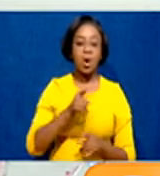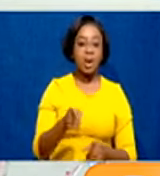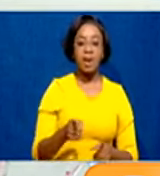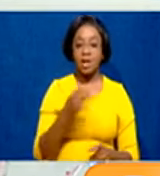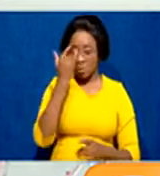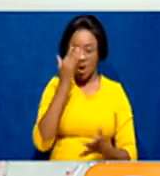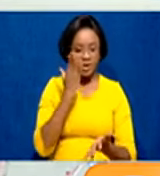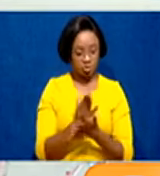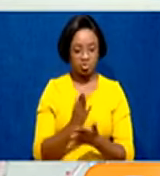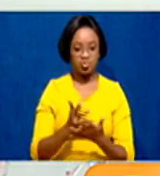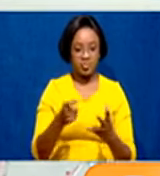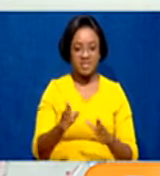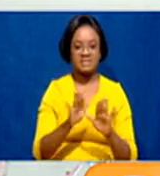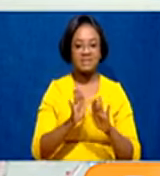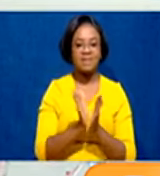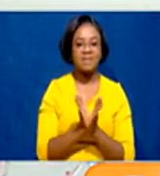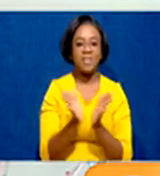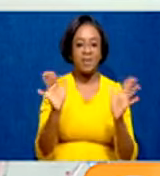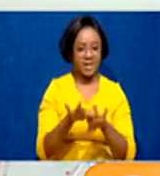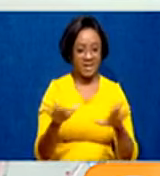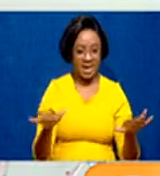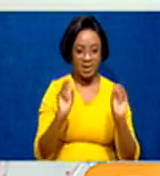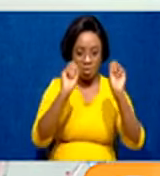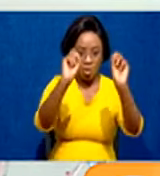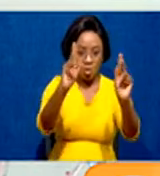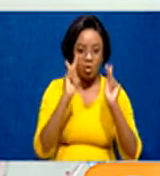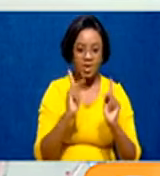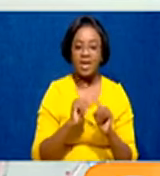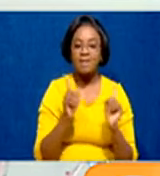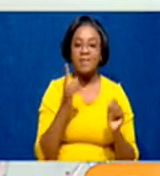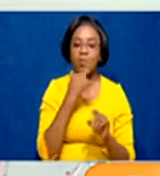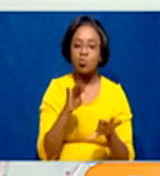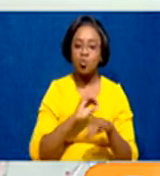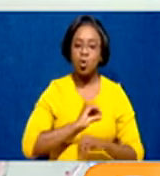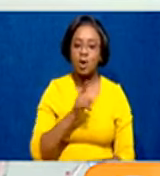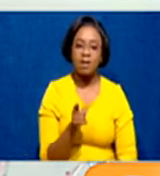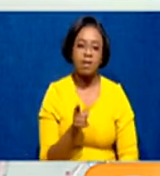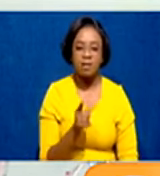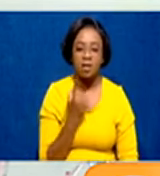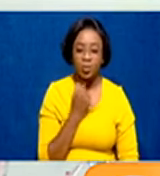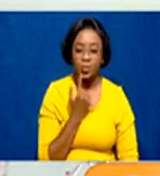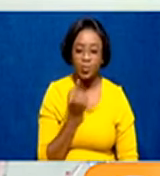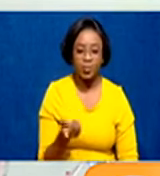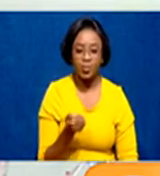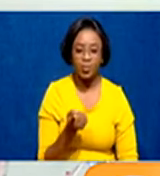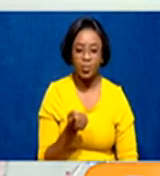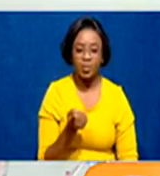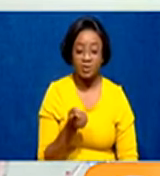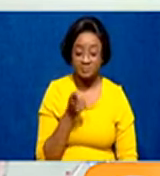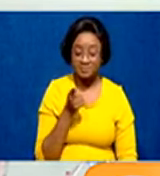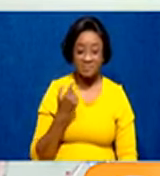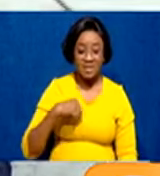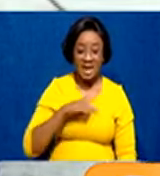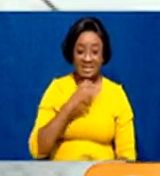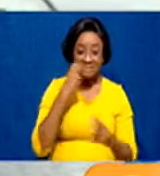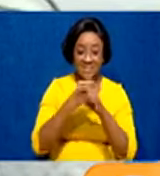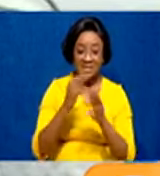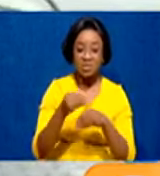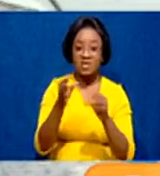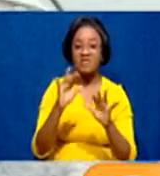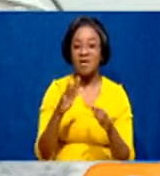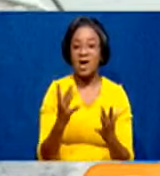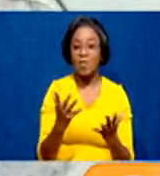it is public land. That's not a dispute. Who is the owner of the public land? And how can we provide the title? The land